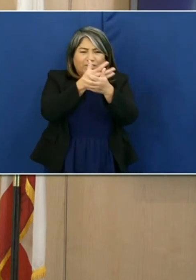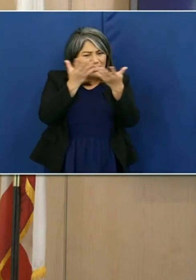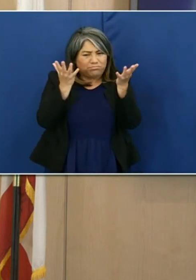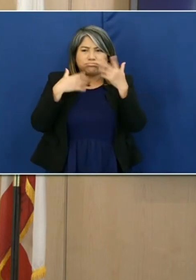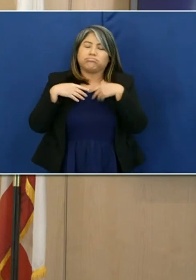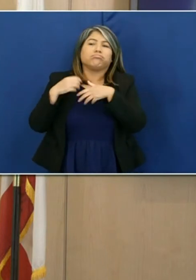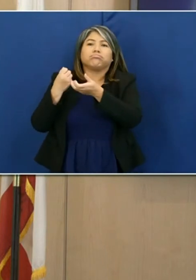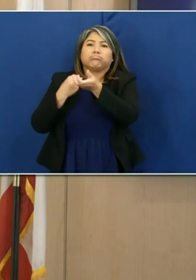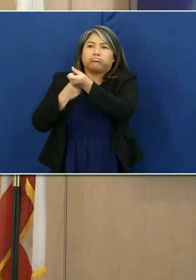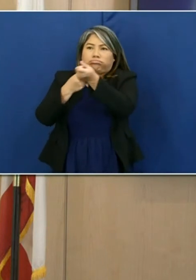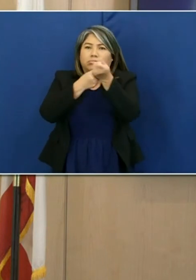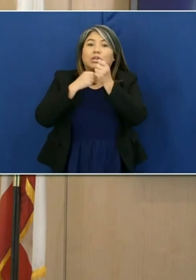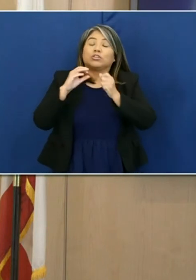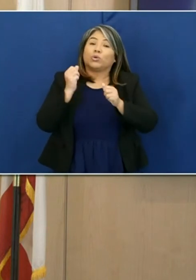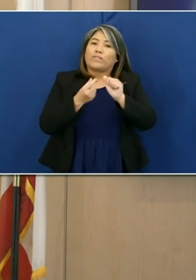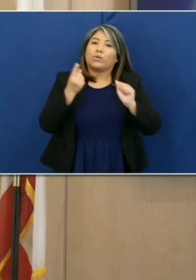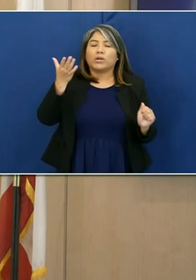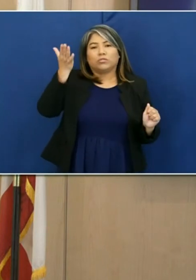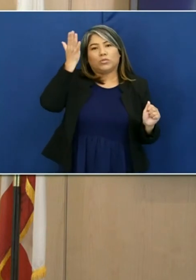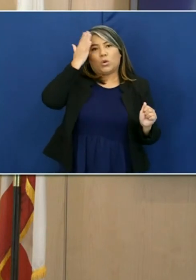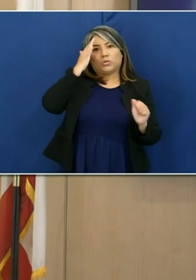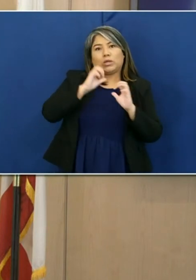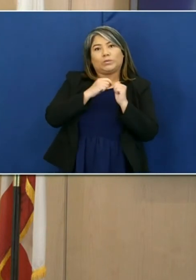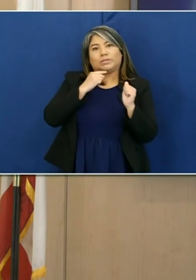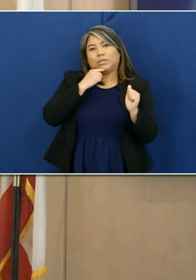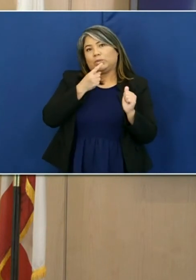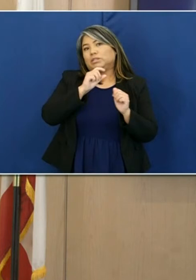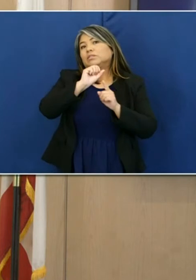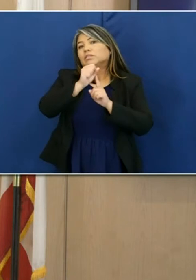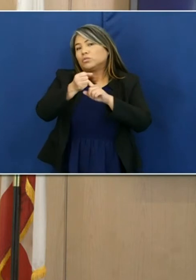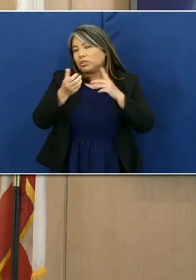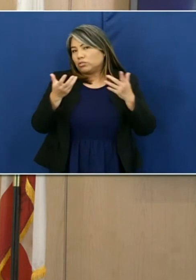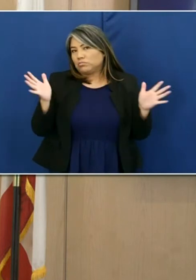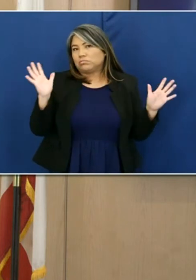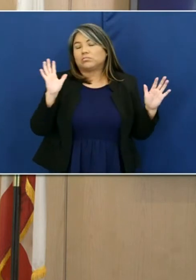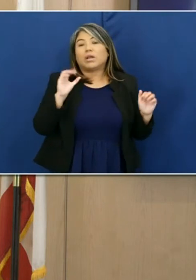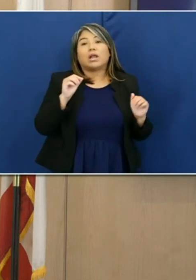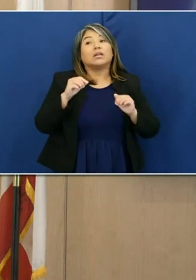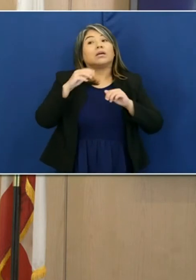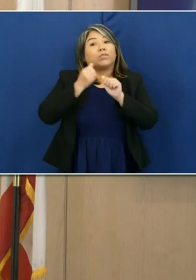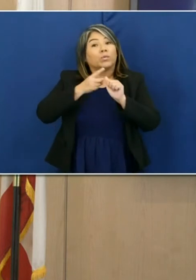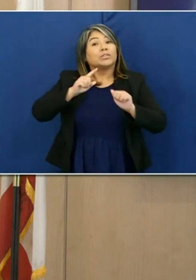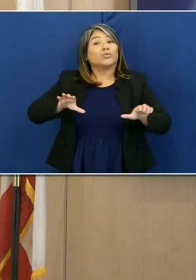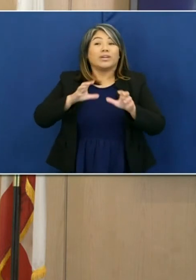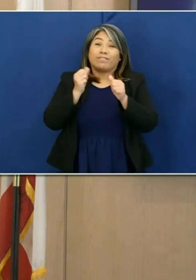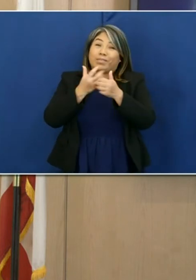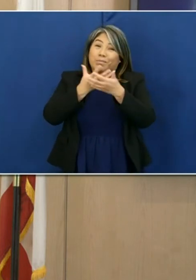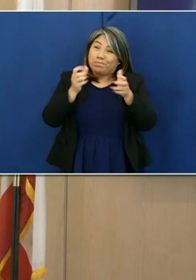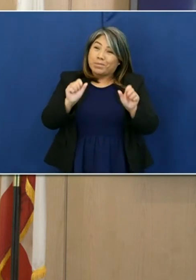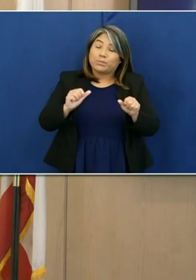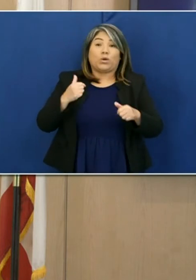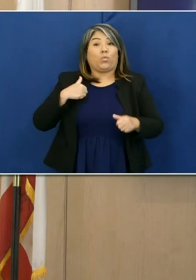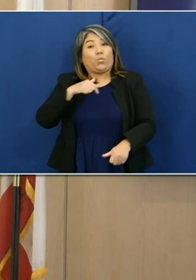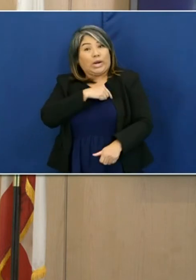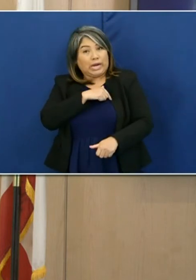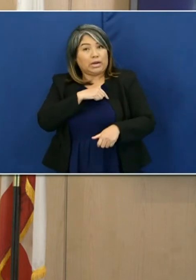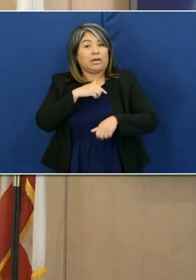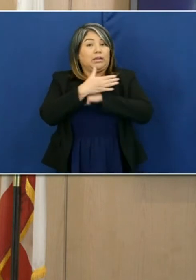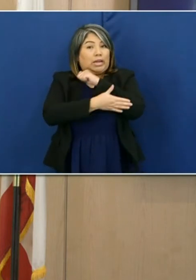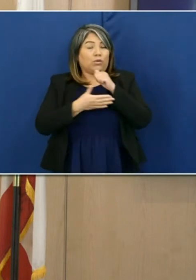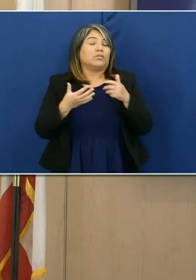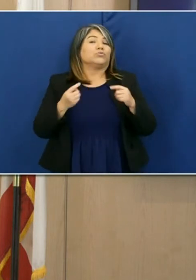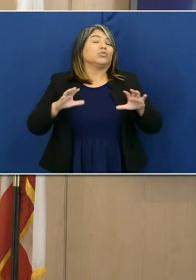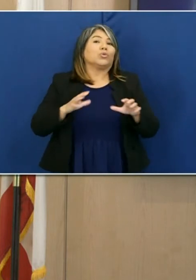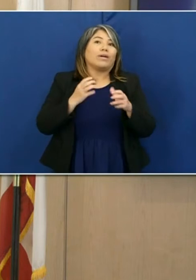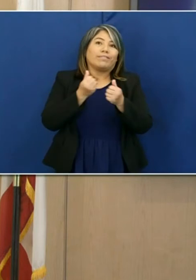everyone, I think, is acutely aware of how serious the situation is and is doing everything possible in our power to do it. And then the